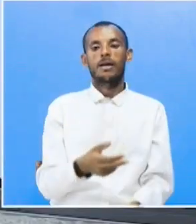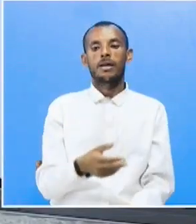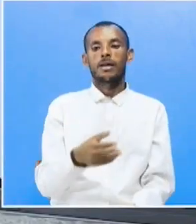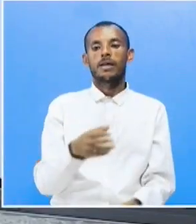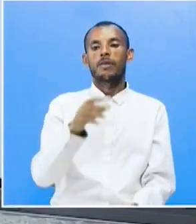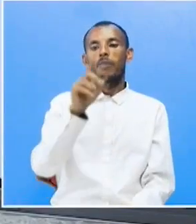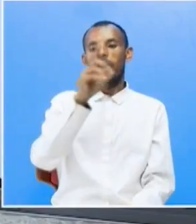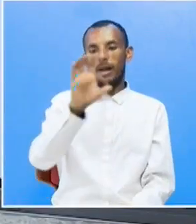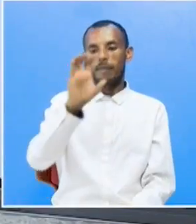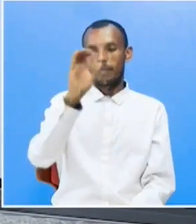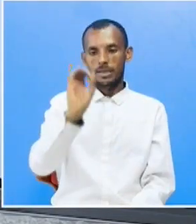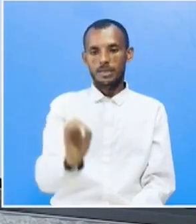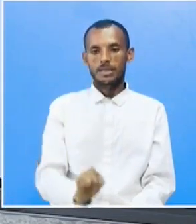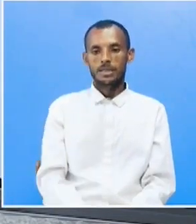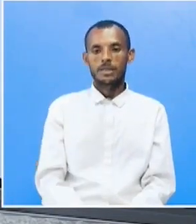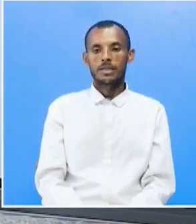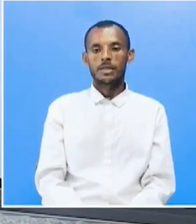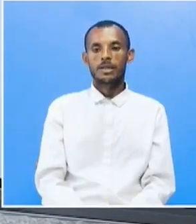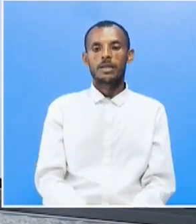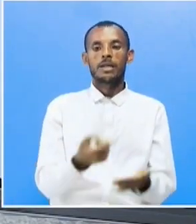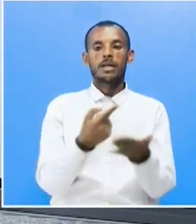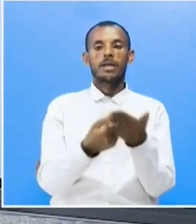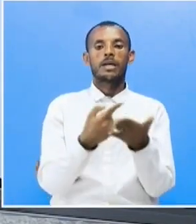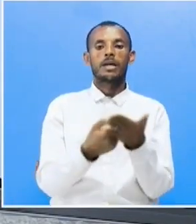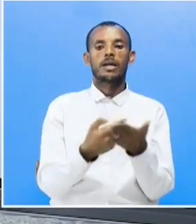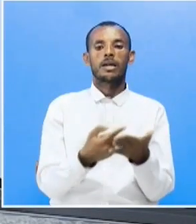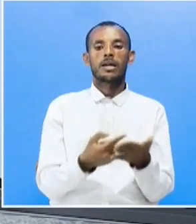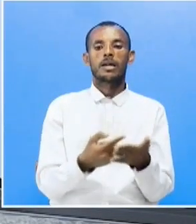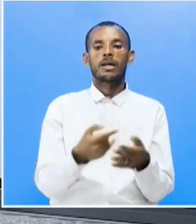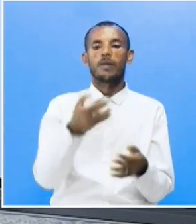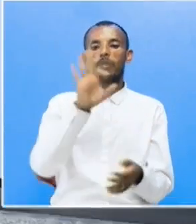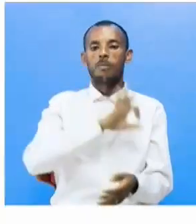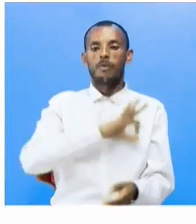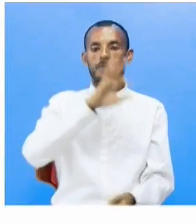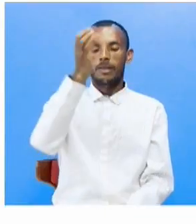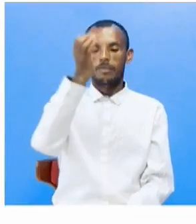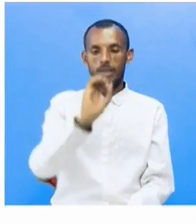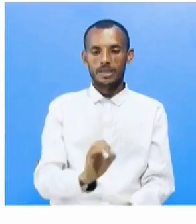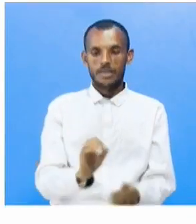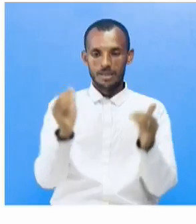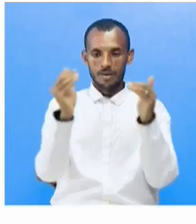100%. Therefore, here, profit percent is this 20%.